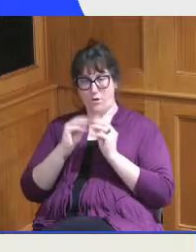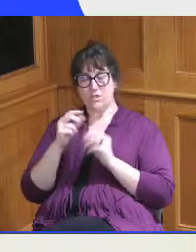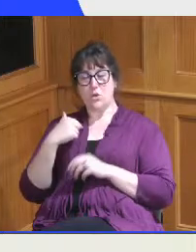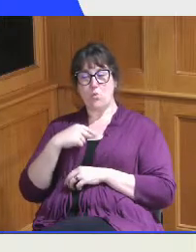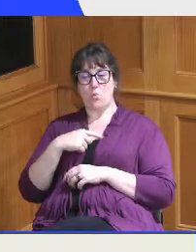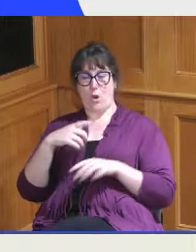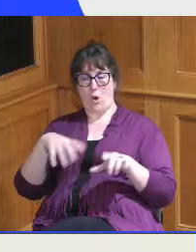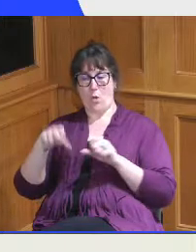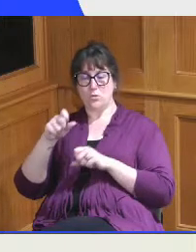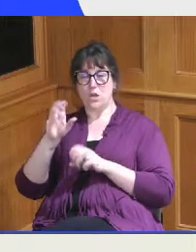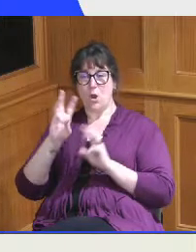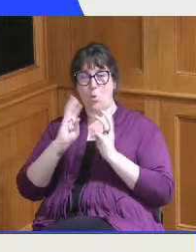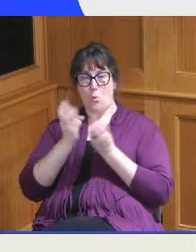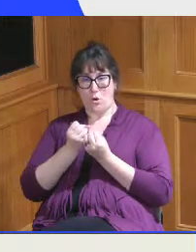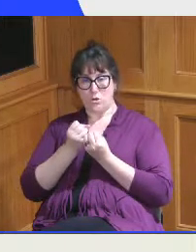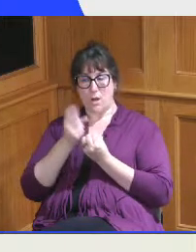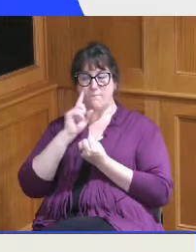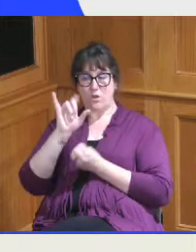to